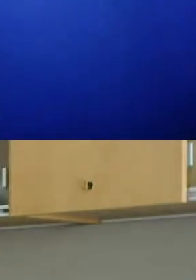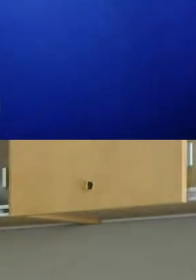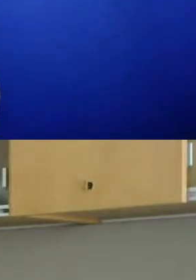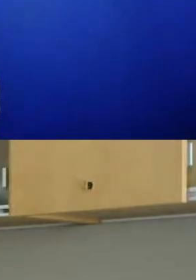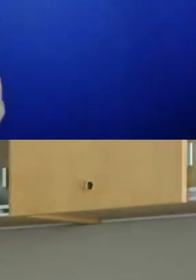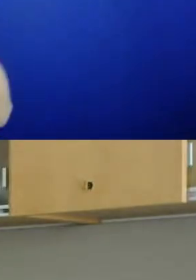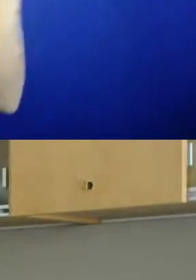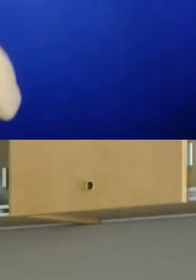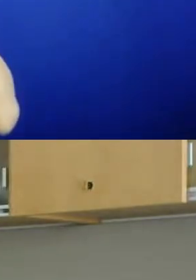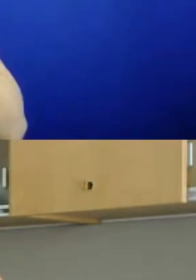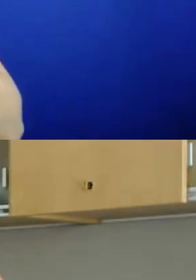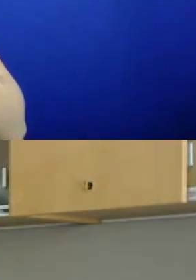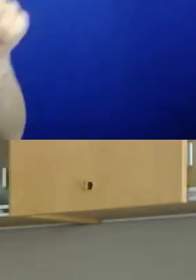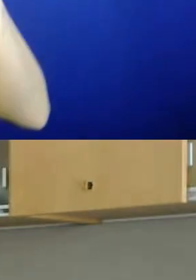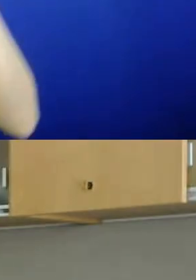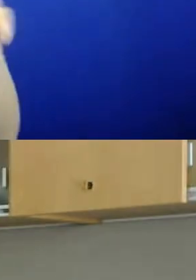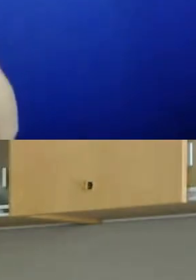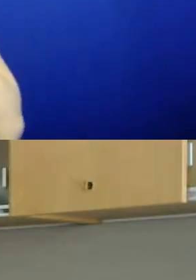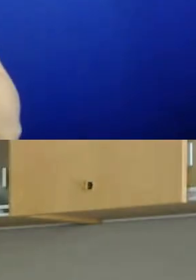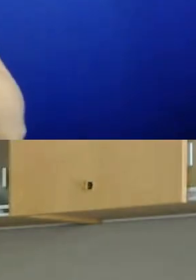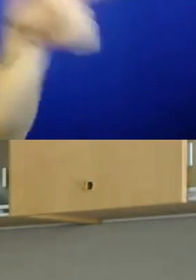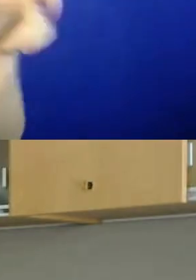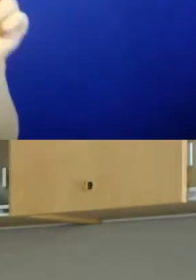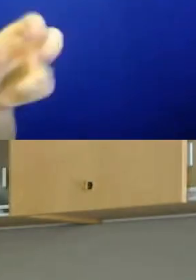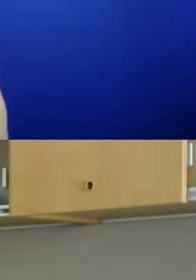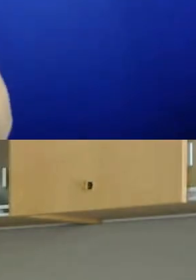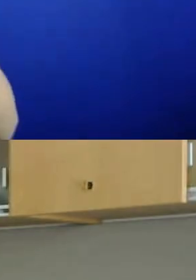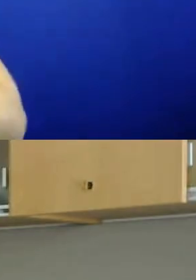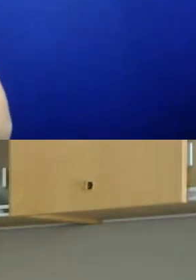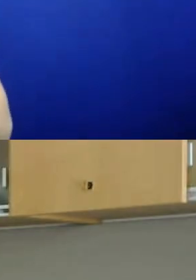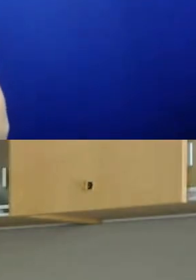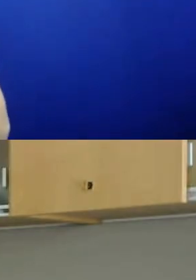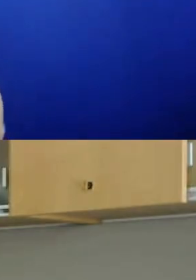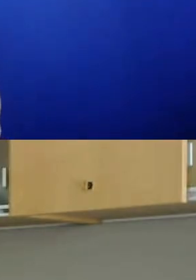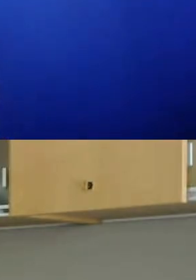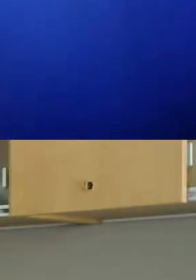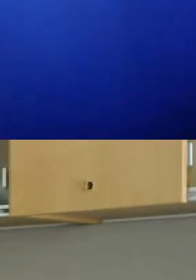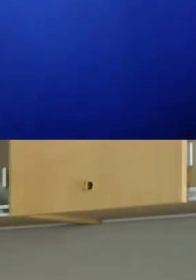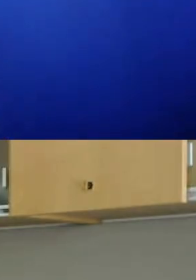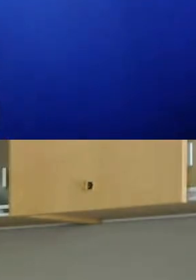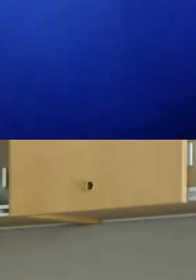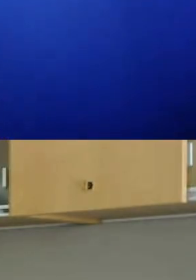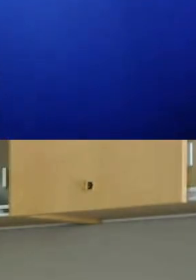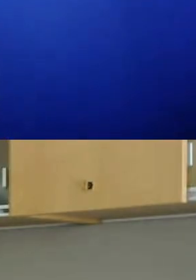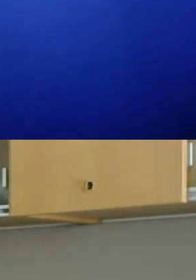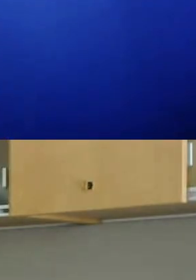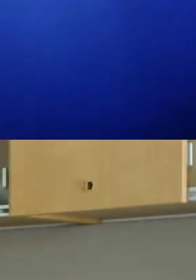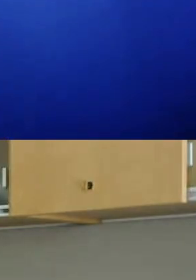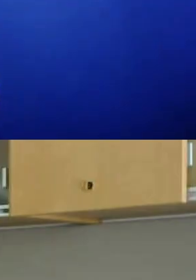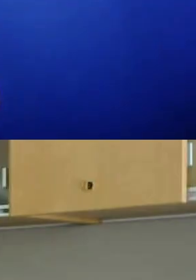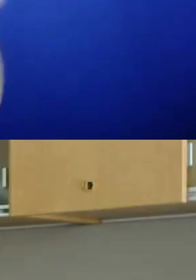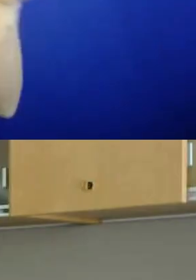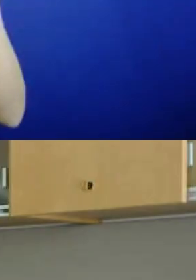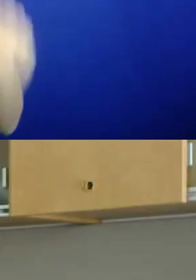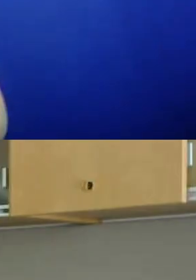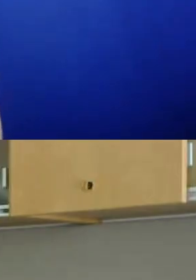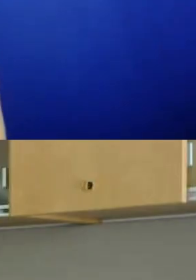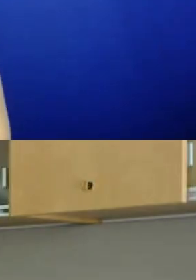to Arizona, I know in Arizona you can use your medical marijuana card, New York State medical marijuana card there without having to do anything